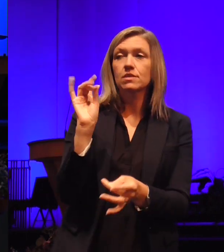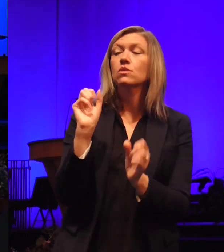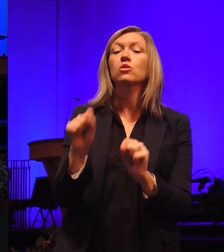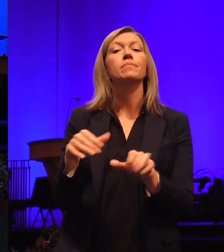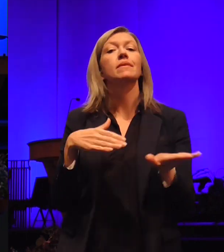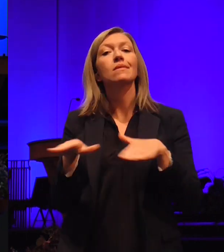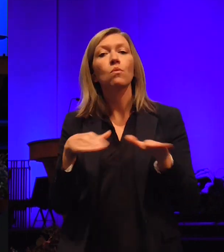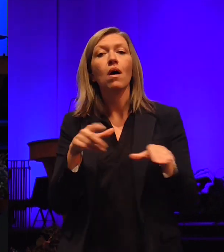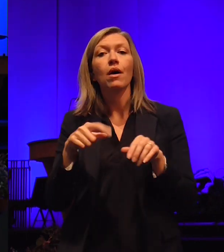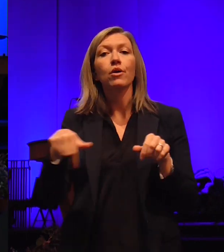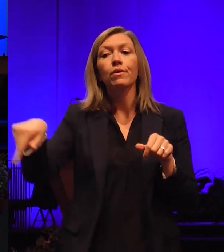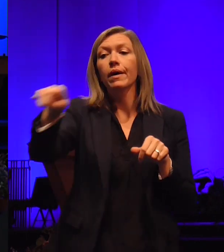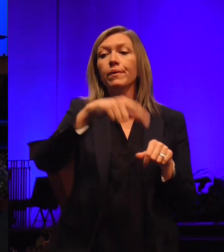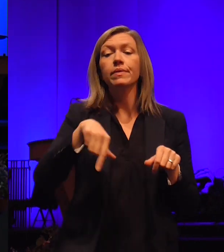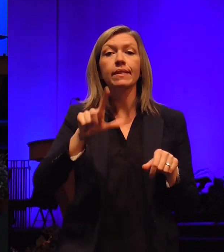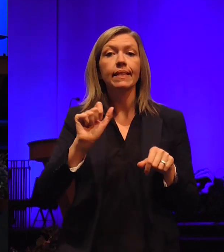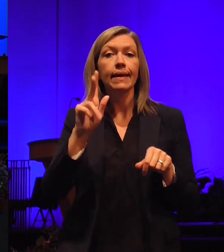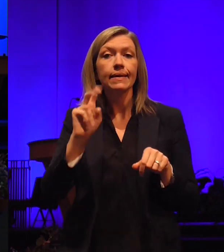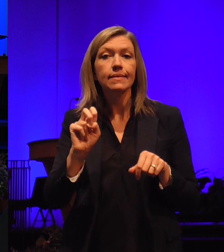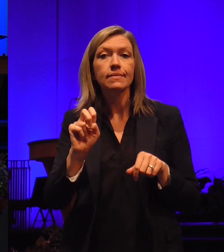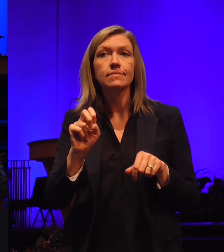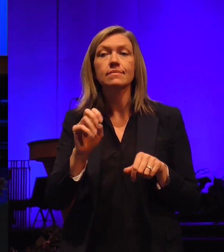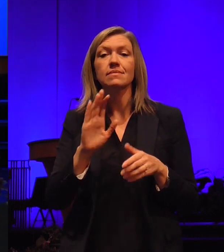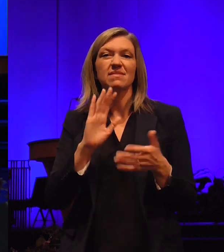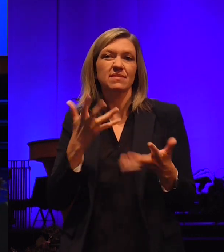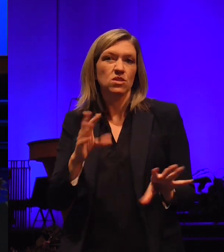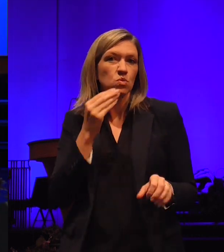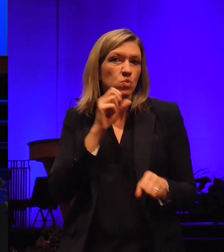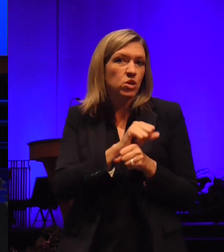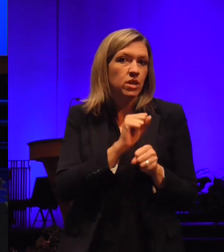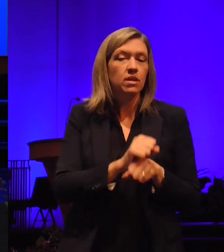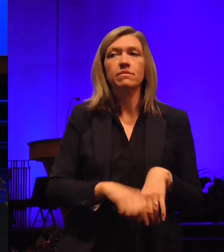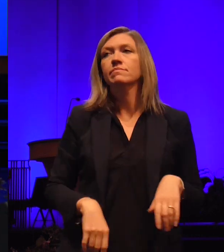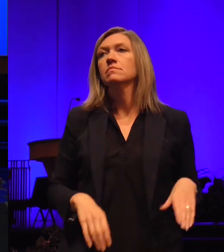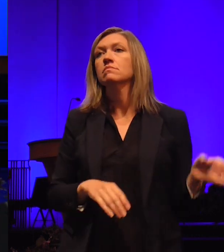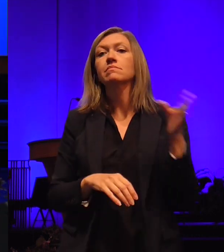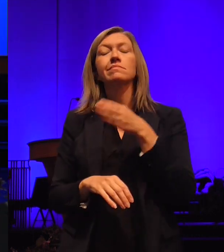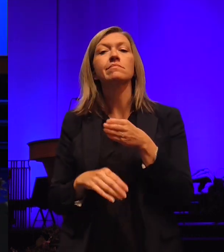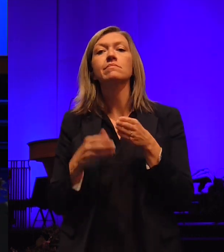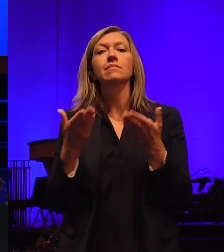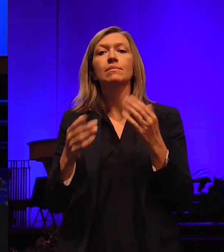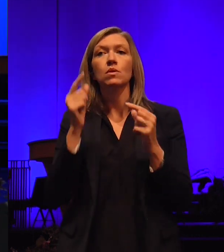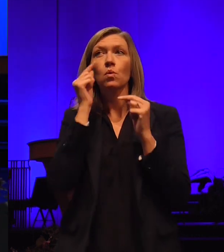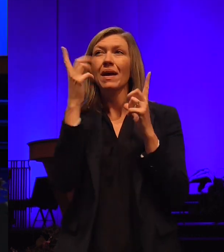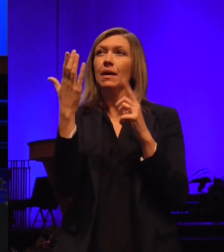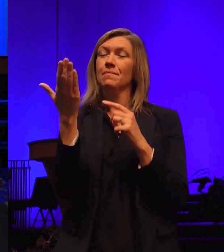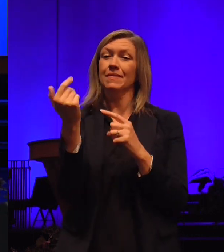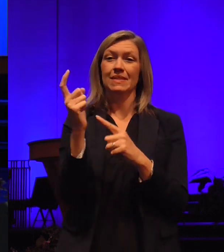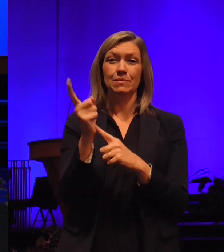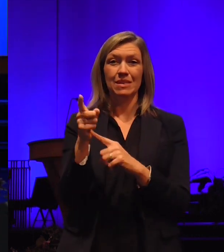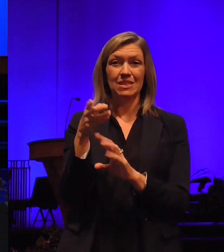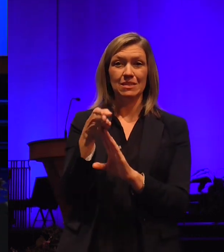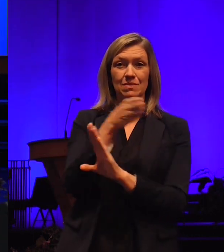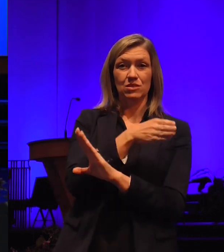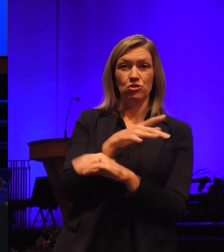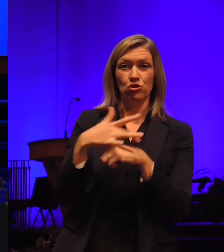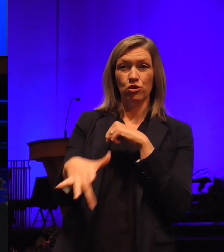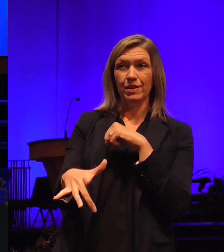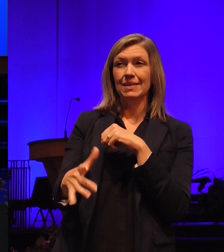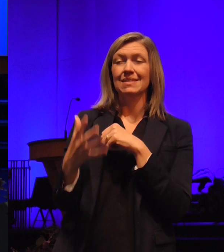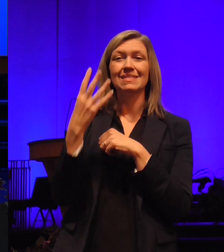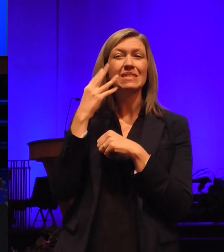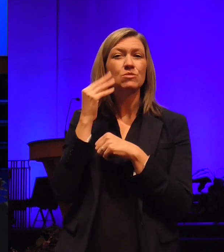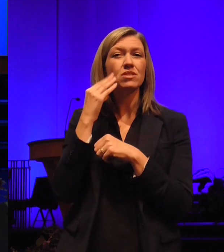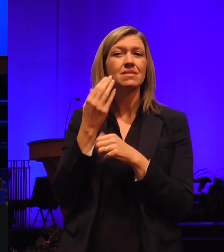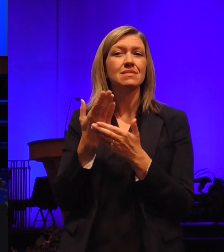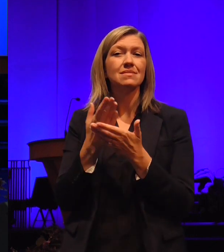around the lake on your way home from work. It could be waking up 15 minutes early to experience a little bit more solitude if you're